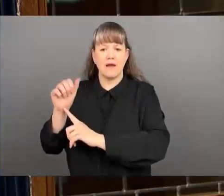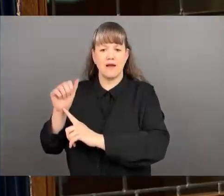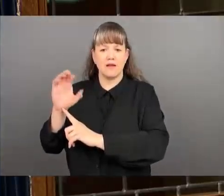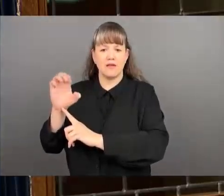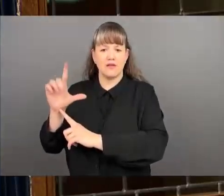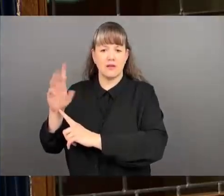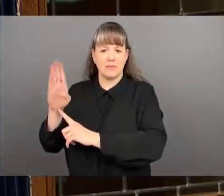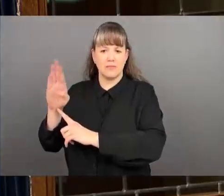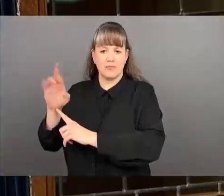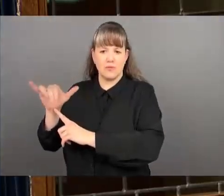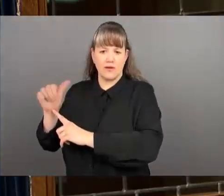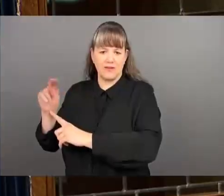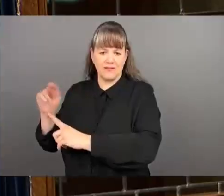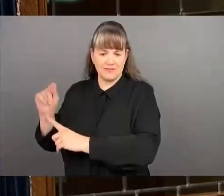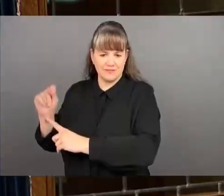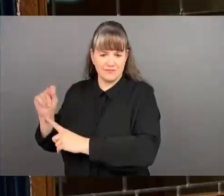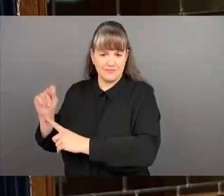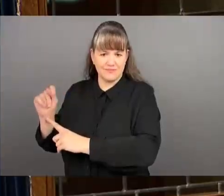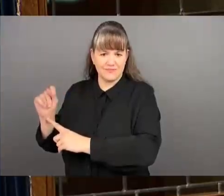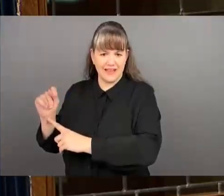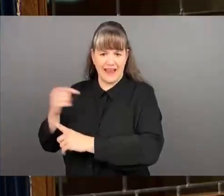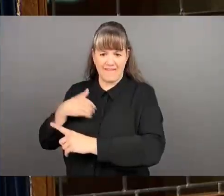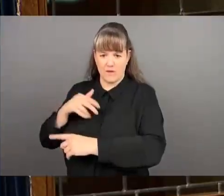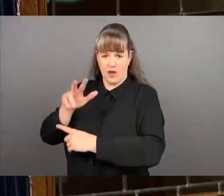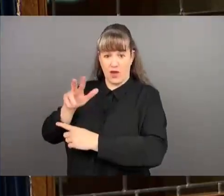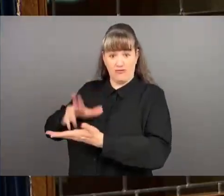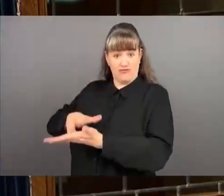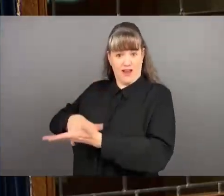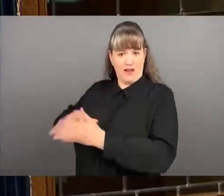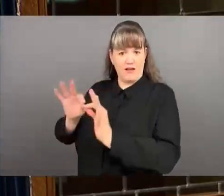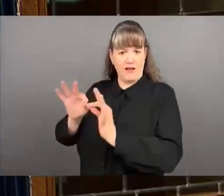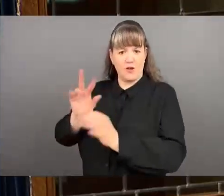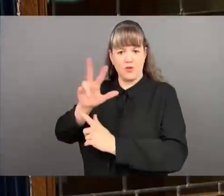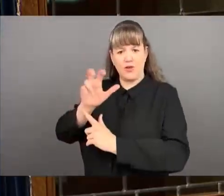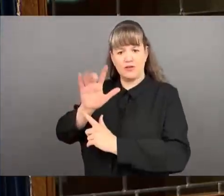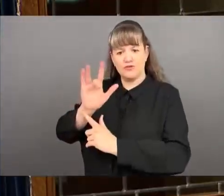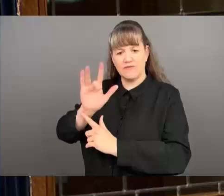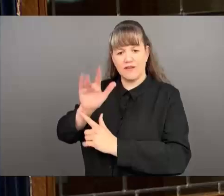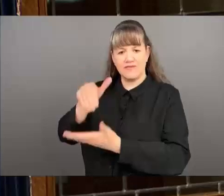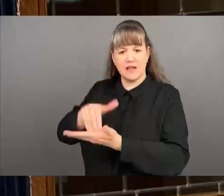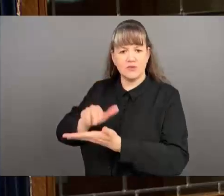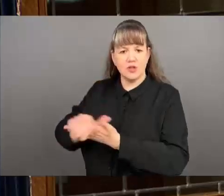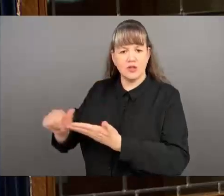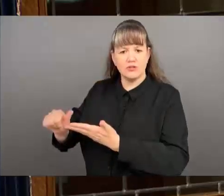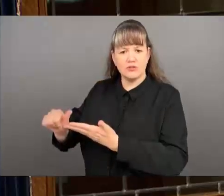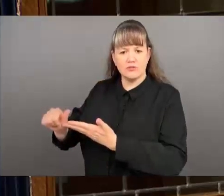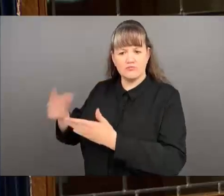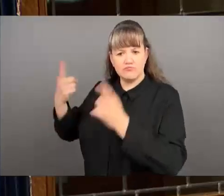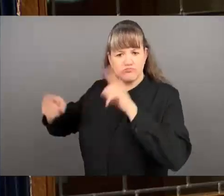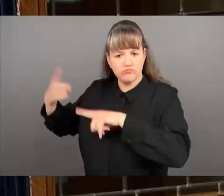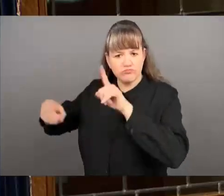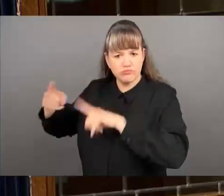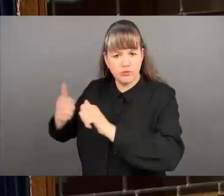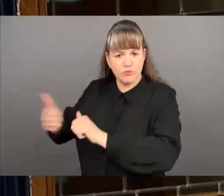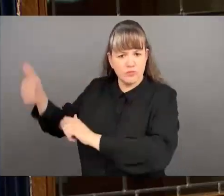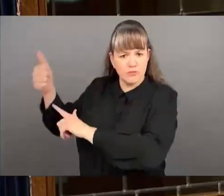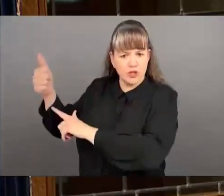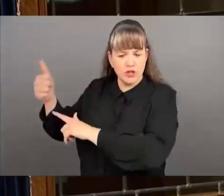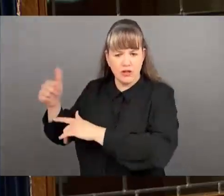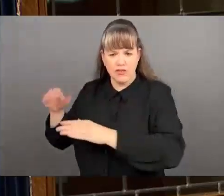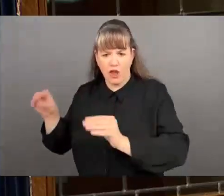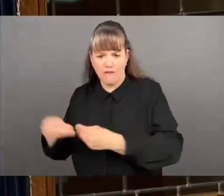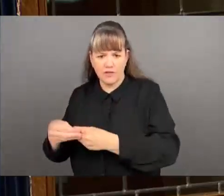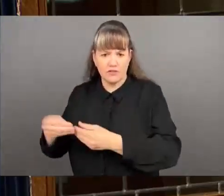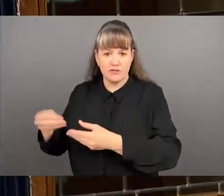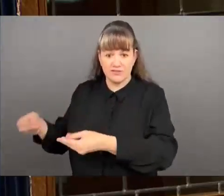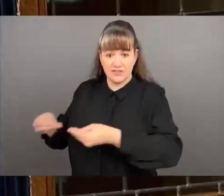$325,000 contract, orchestrated by the Premier and his office, with absolutely nothing to show for it. How many more people are going